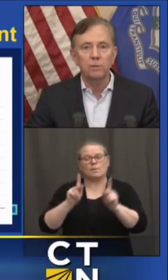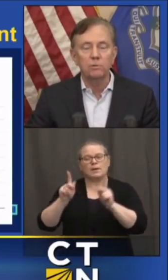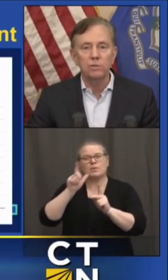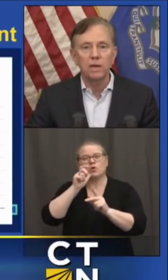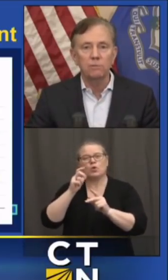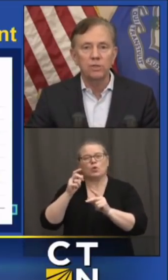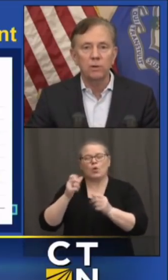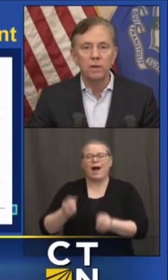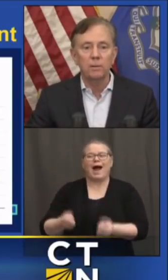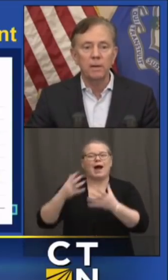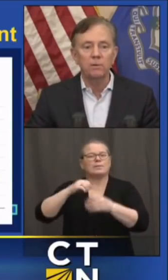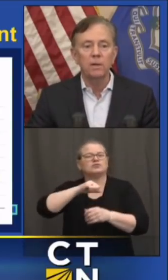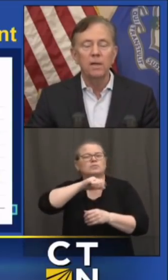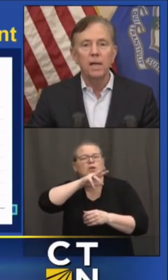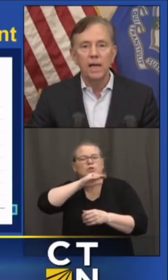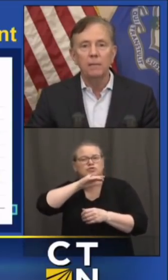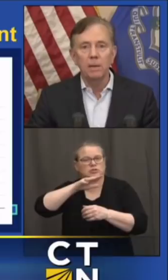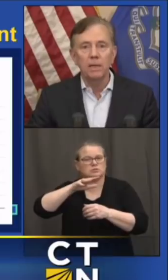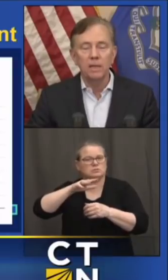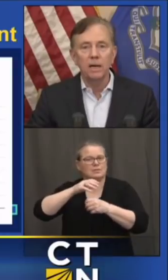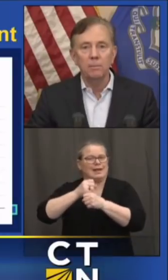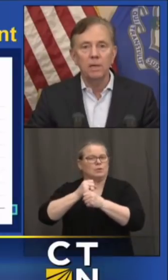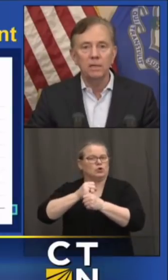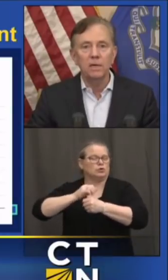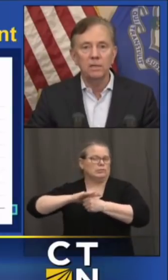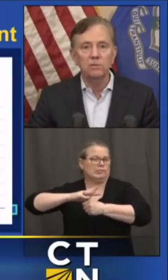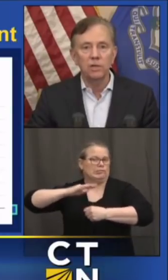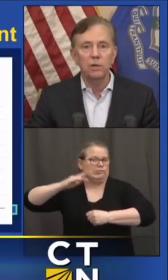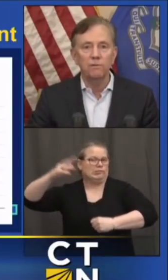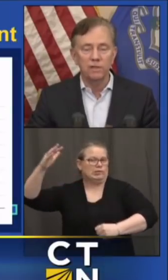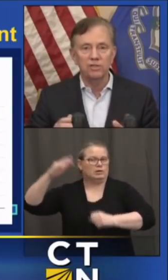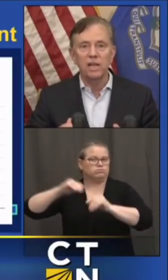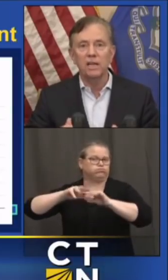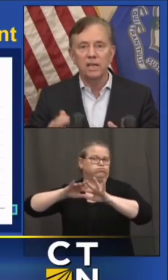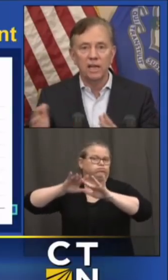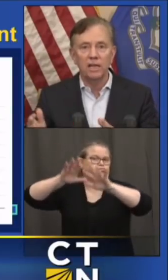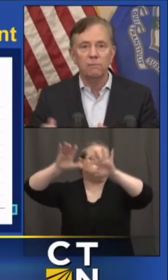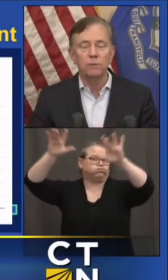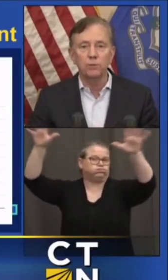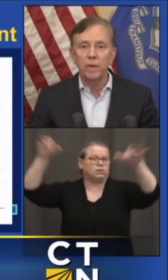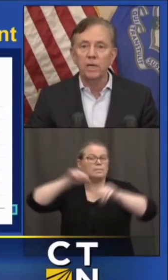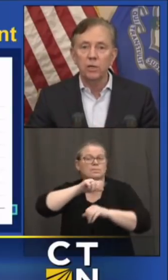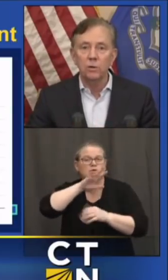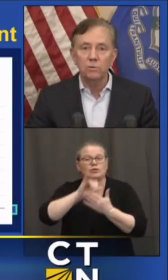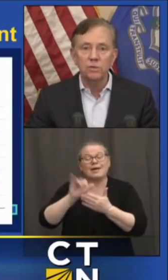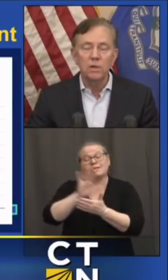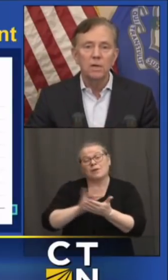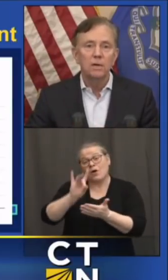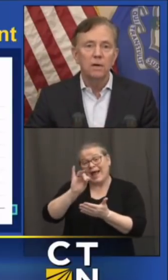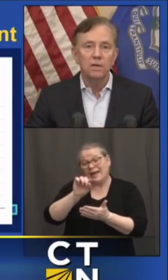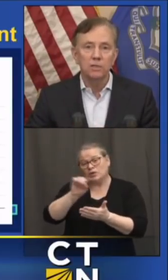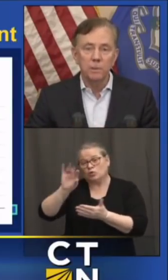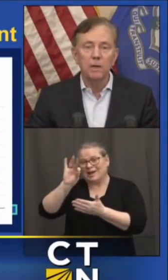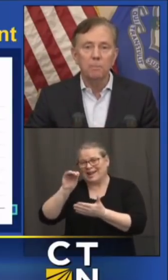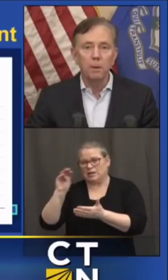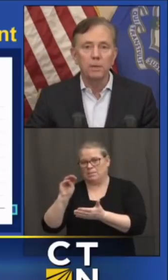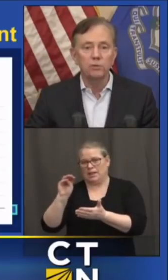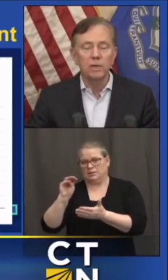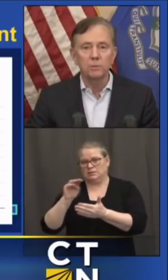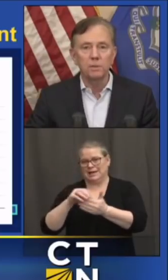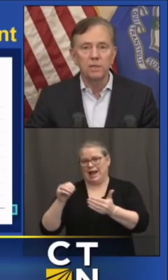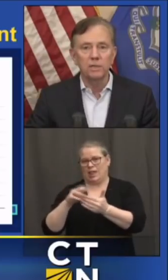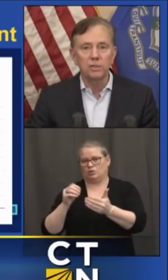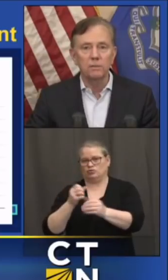they produce. That would generate about $80 million, $90 million a year for the state of Connecticut, which we can use to speed up